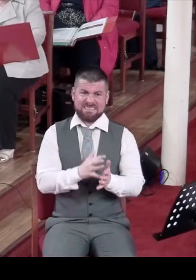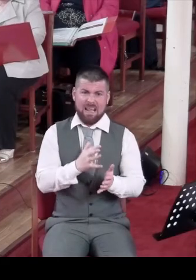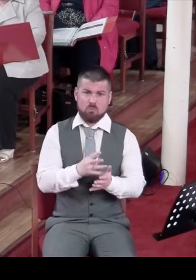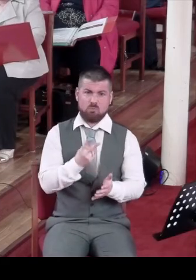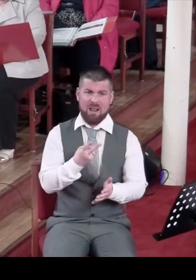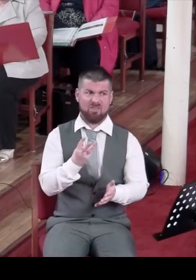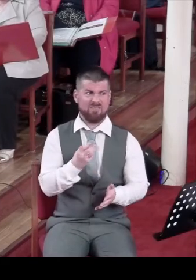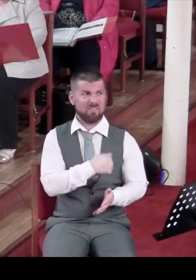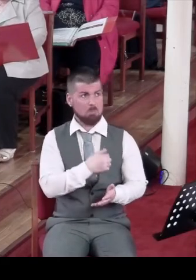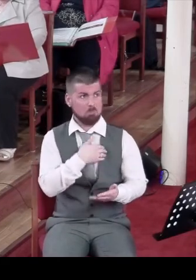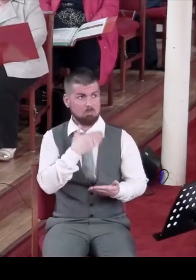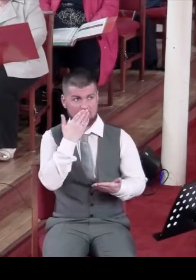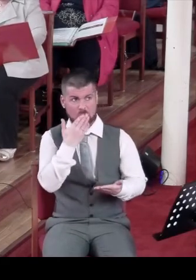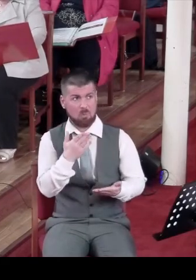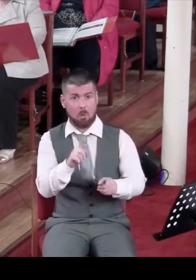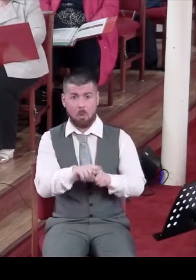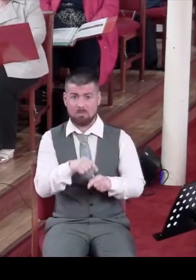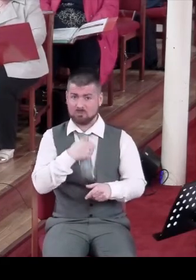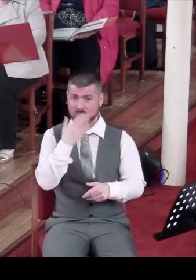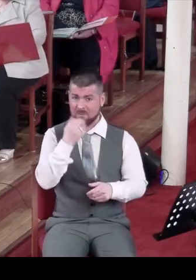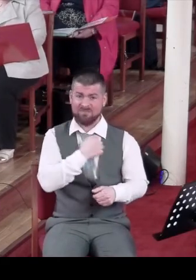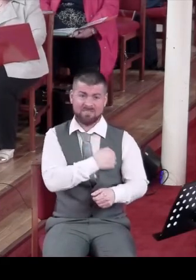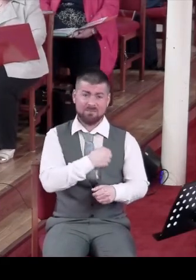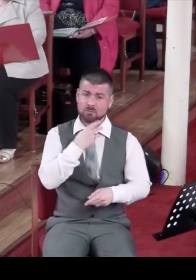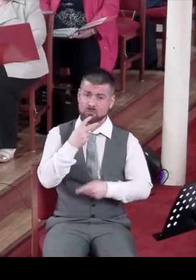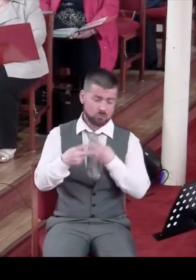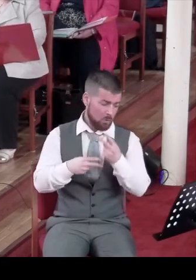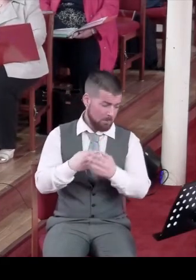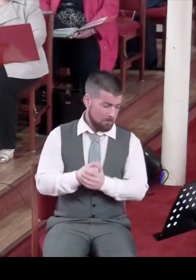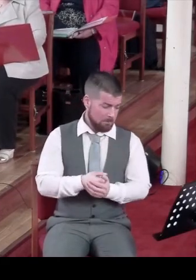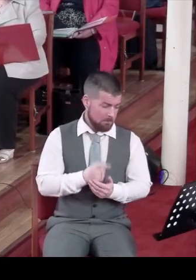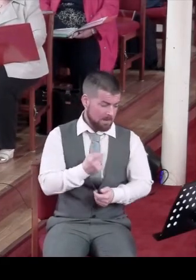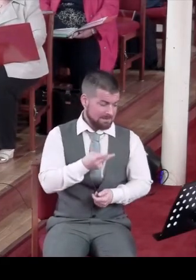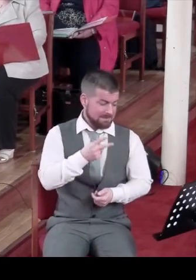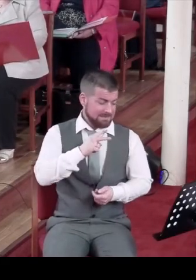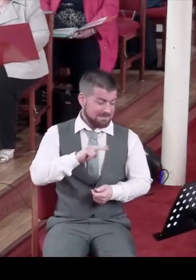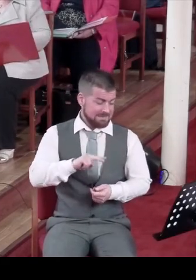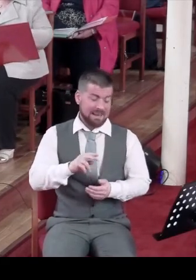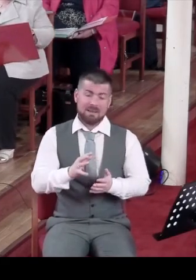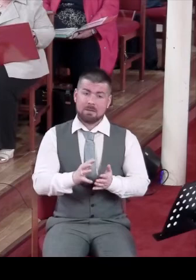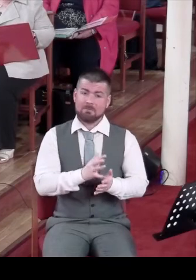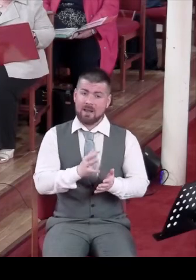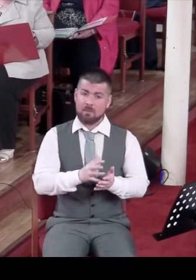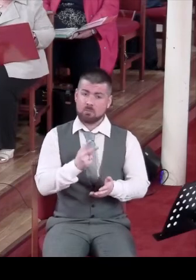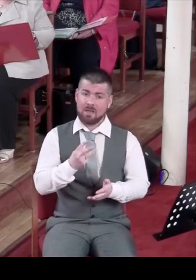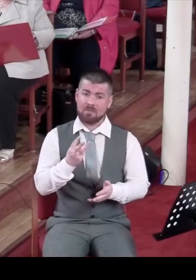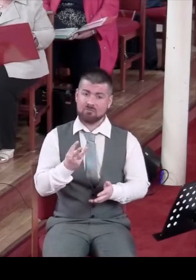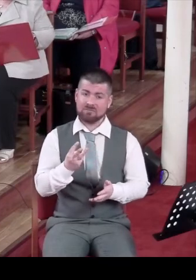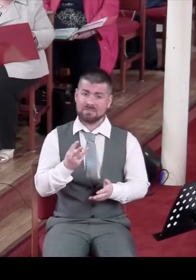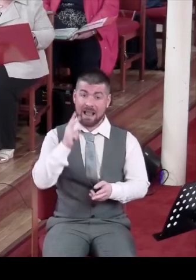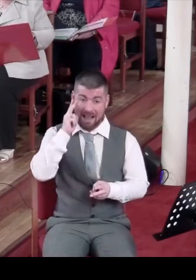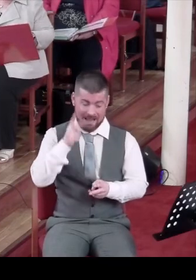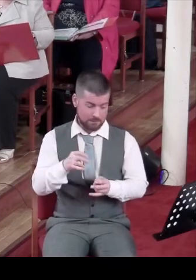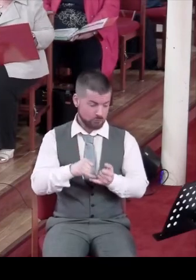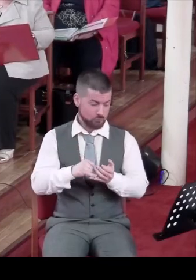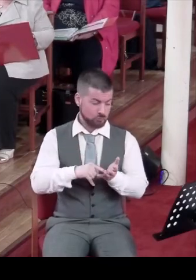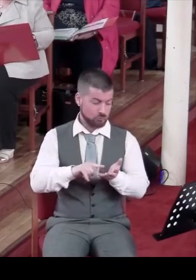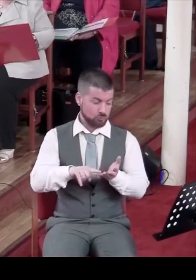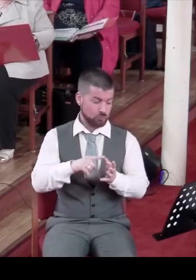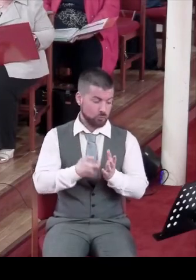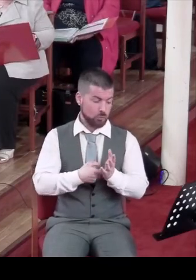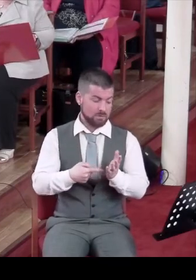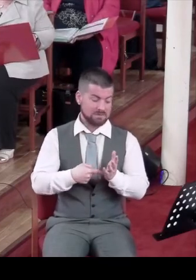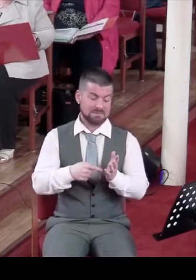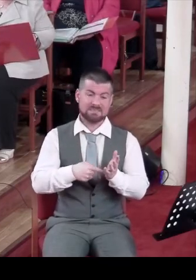favourite hymn. We're going to have our second version of Psalm 23 this morning, and it's by Stuart Townend. And when I spoke to